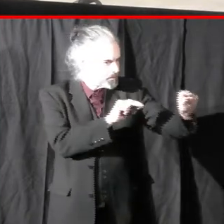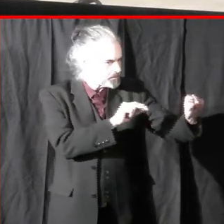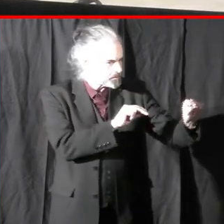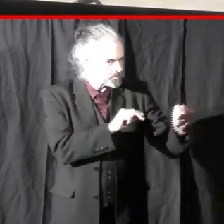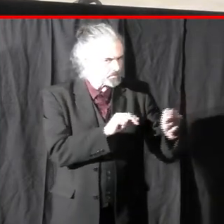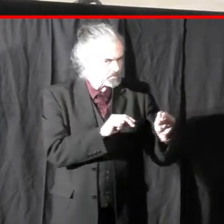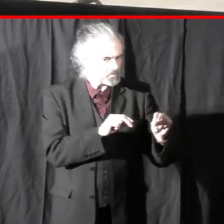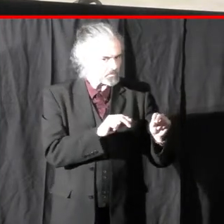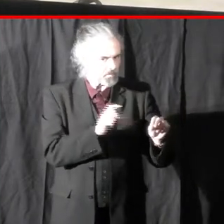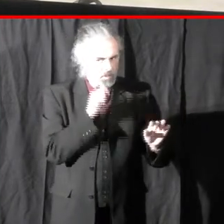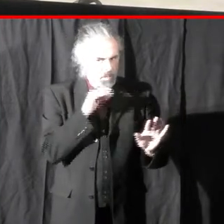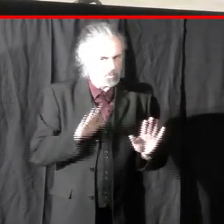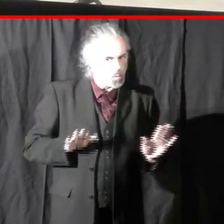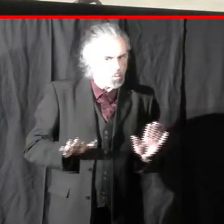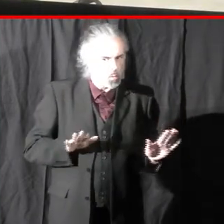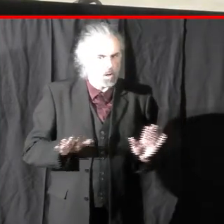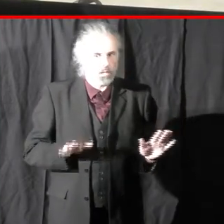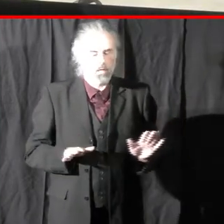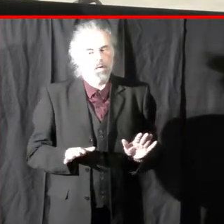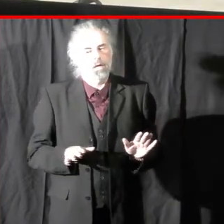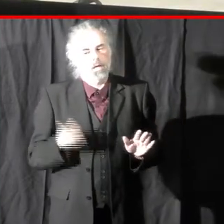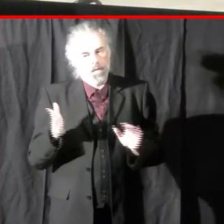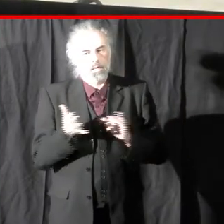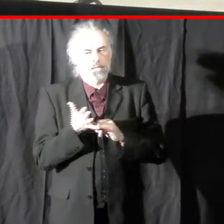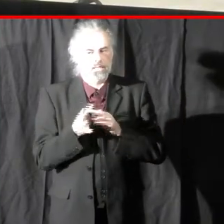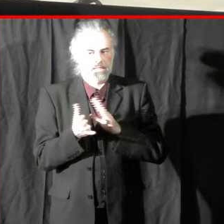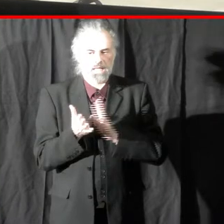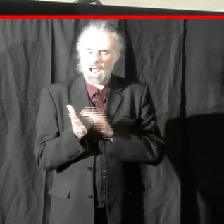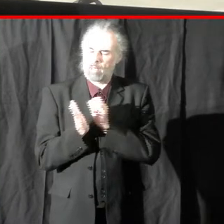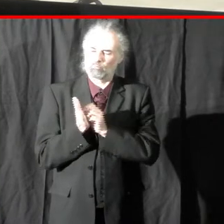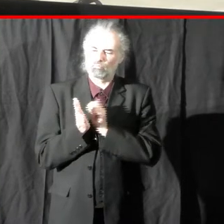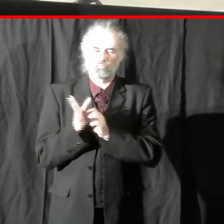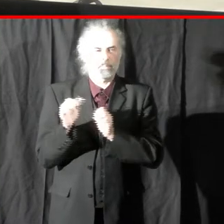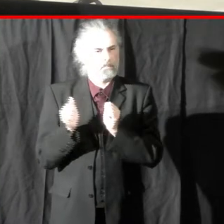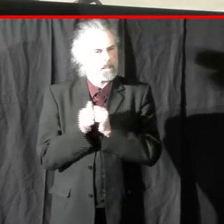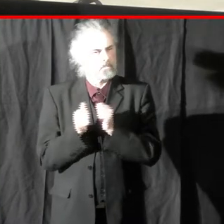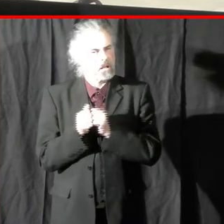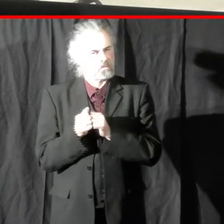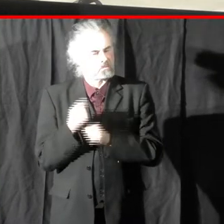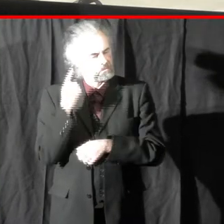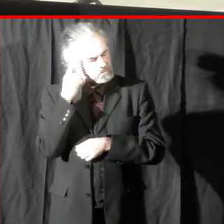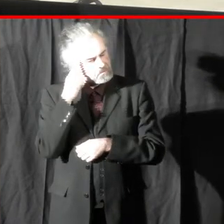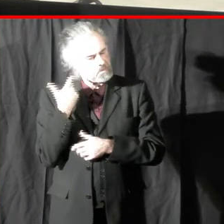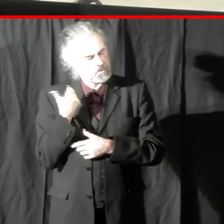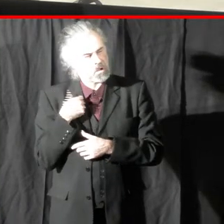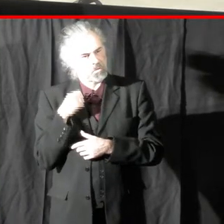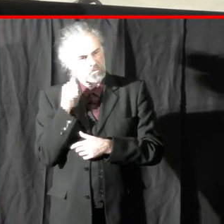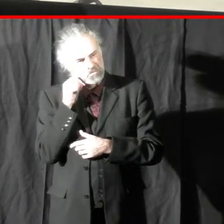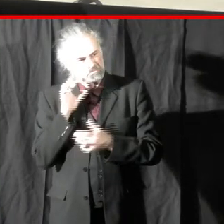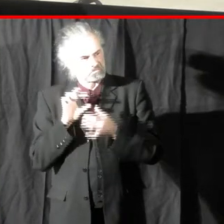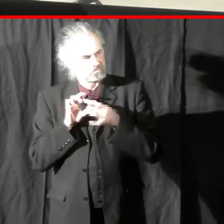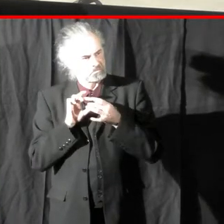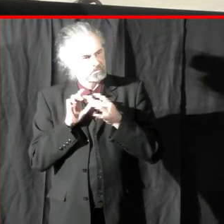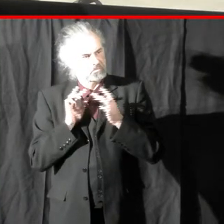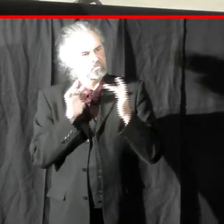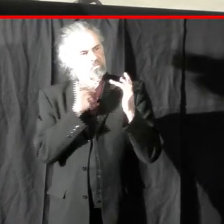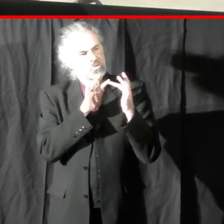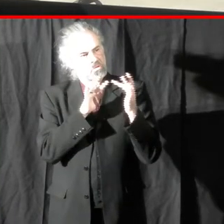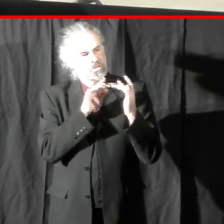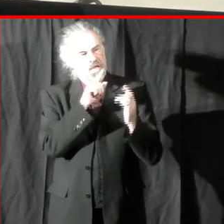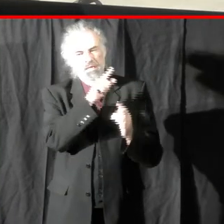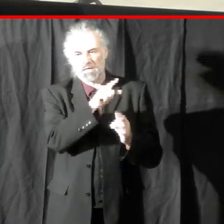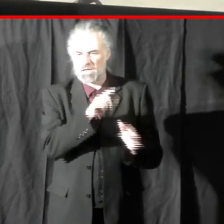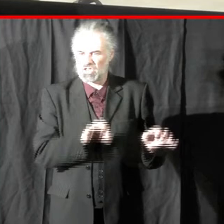hysteria. Sam, the journalist, thinks, I might get in touch with the science communicator